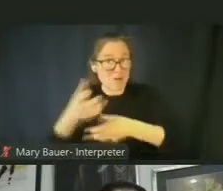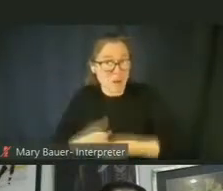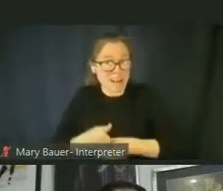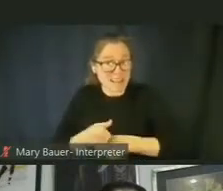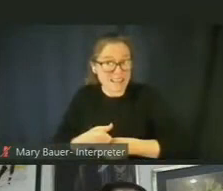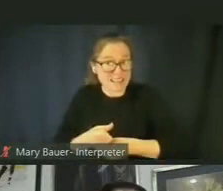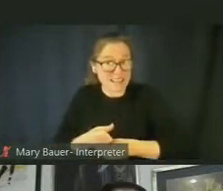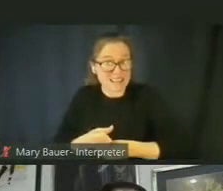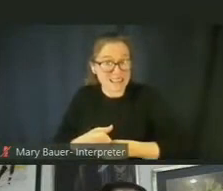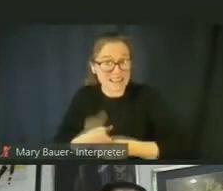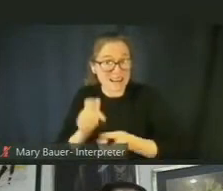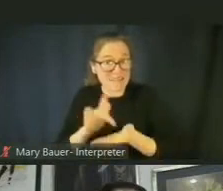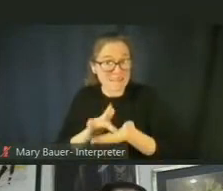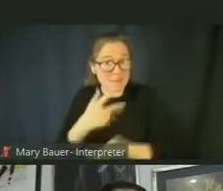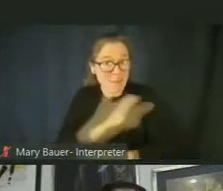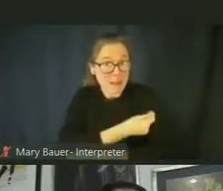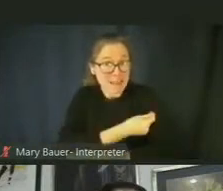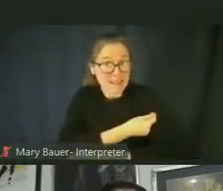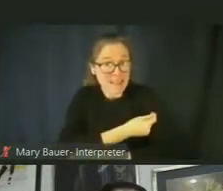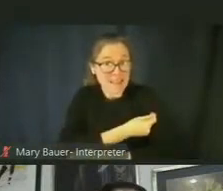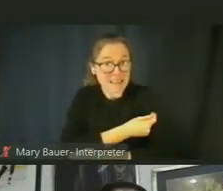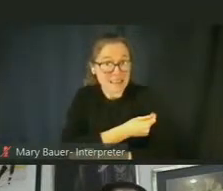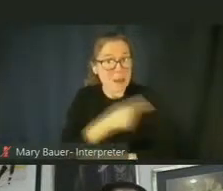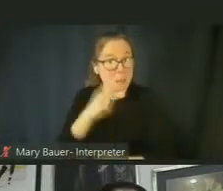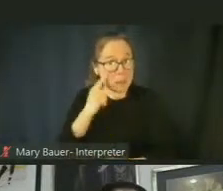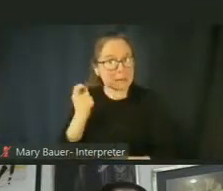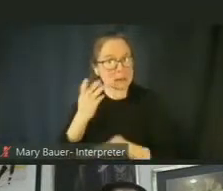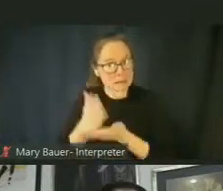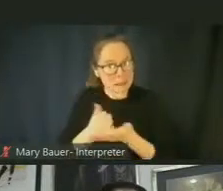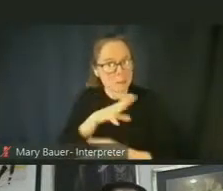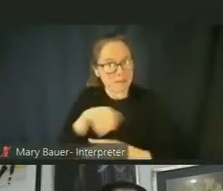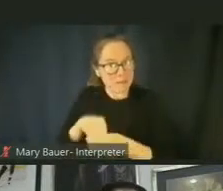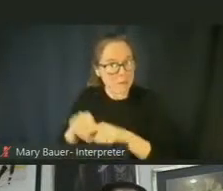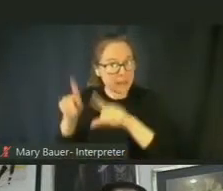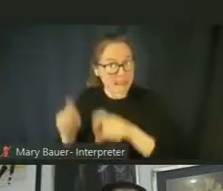timeline because of the participants in the trials.